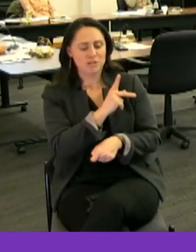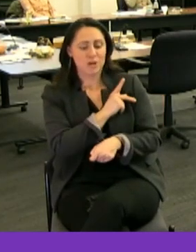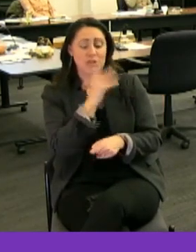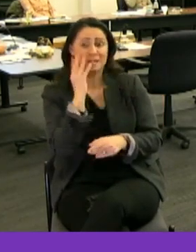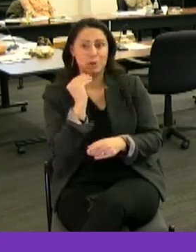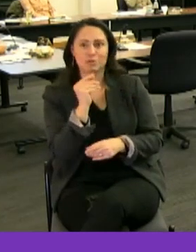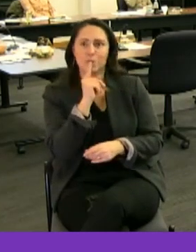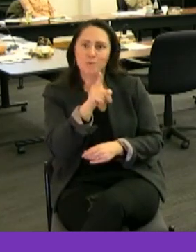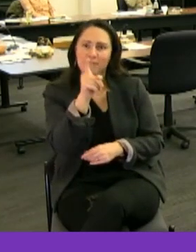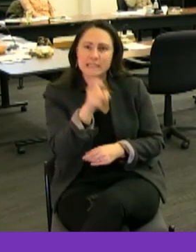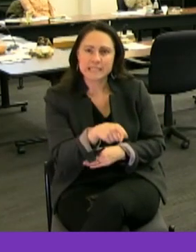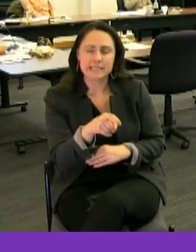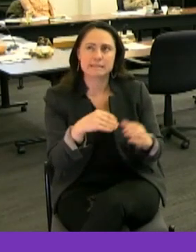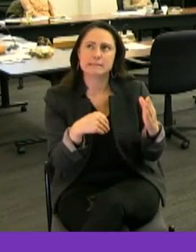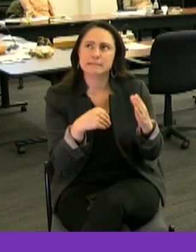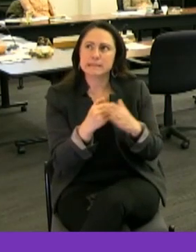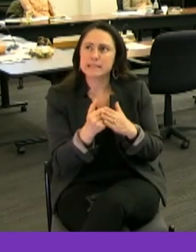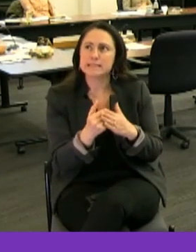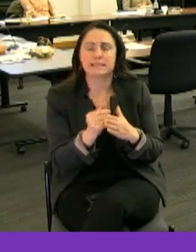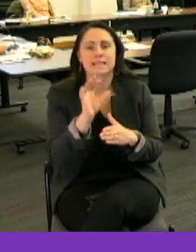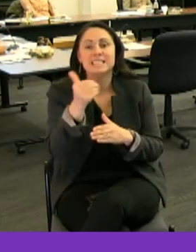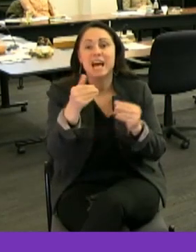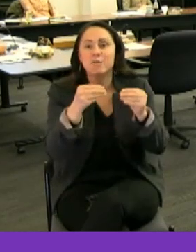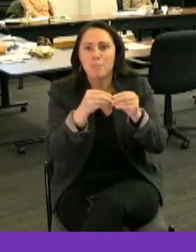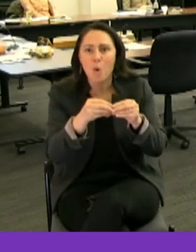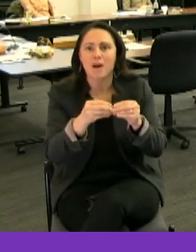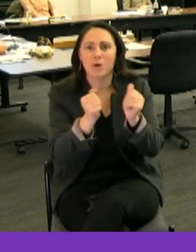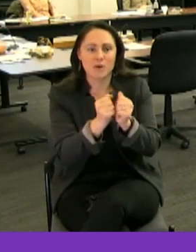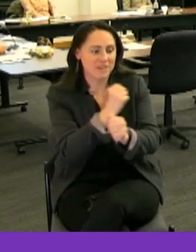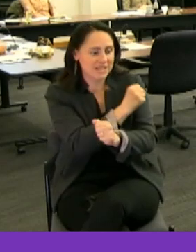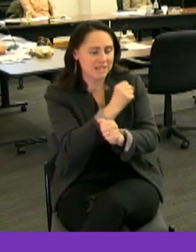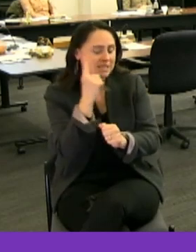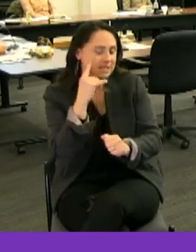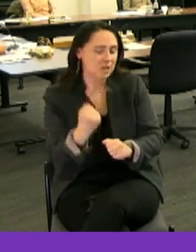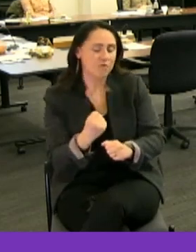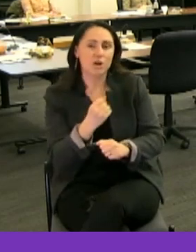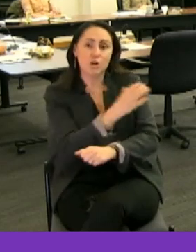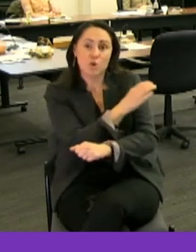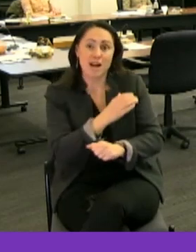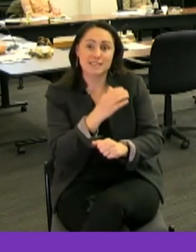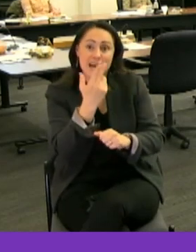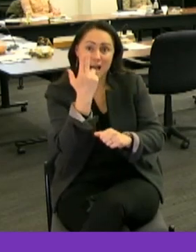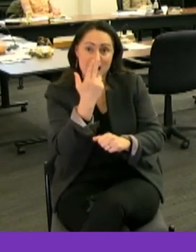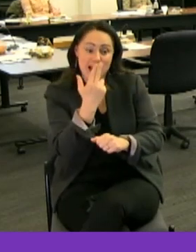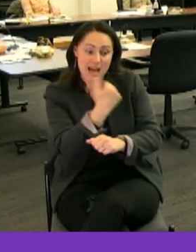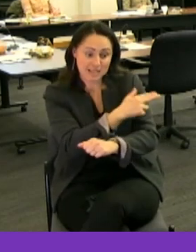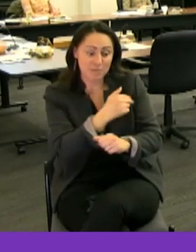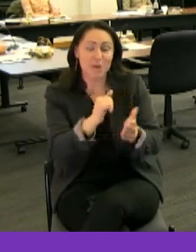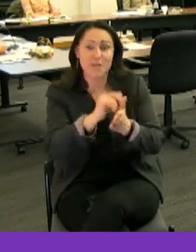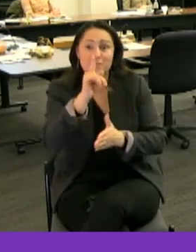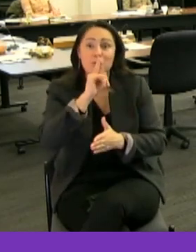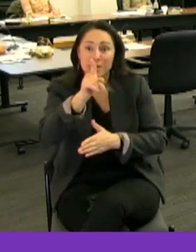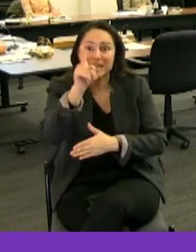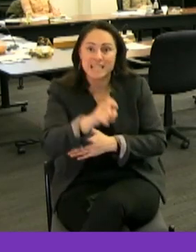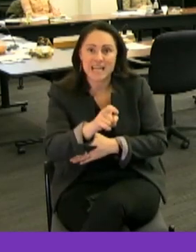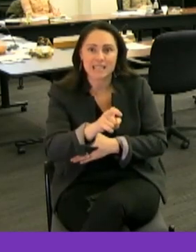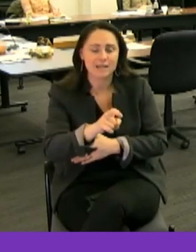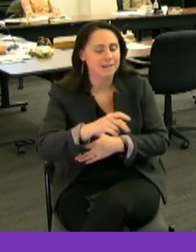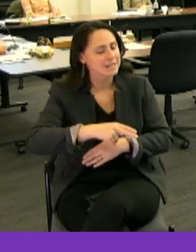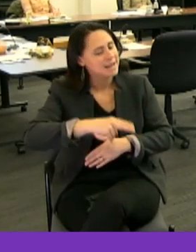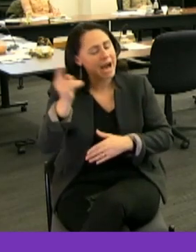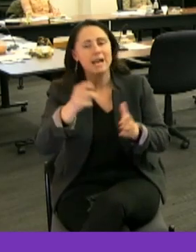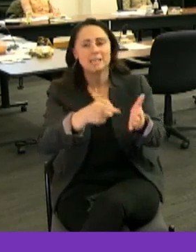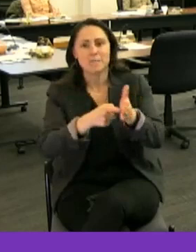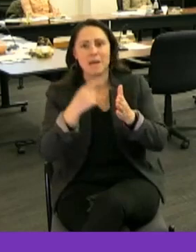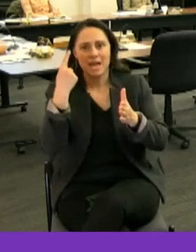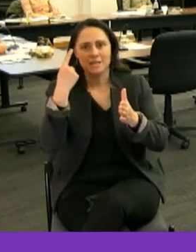that they really need at least, they said 10 more with Silver that they need desperately. So, I mean, this is a high demand. And I know the